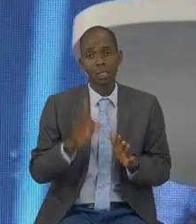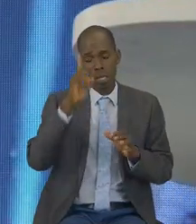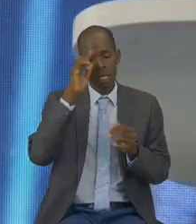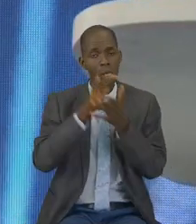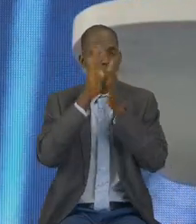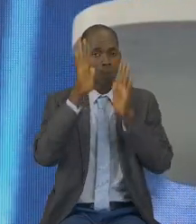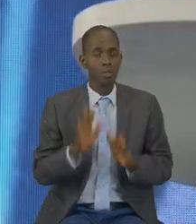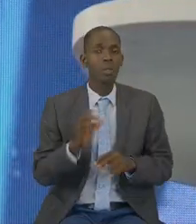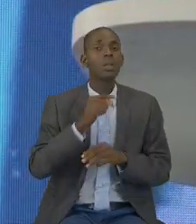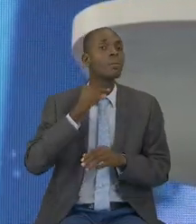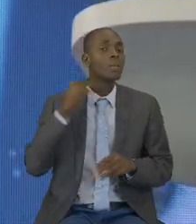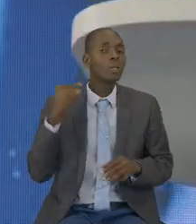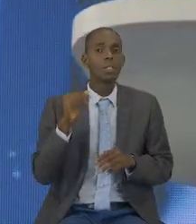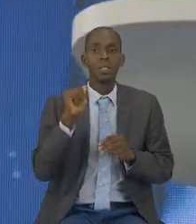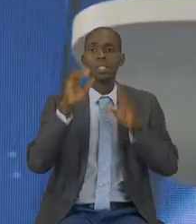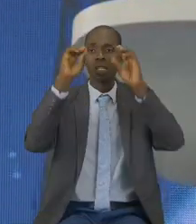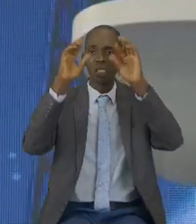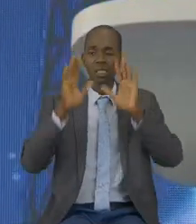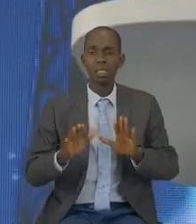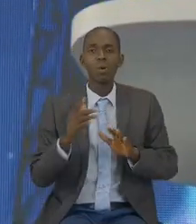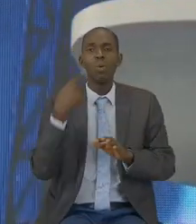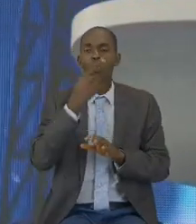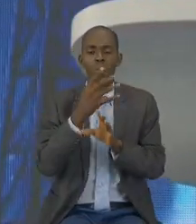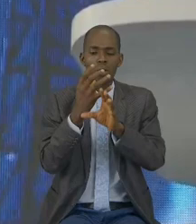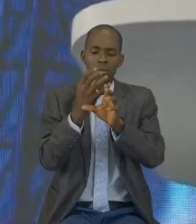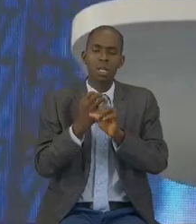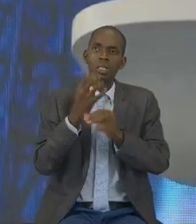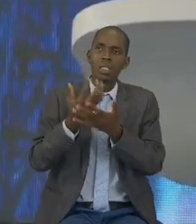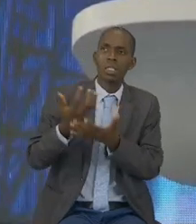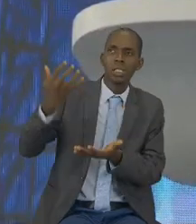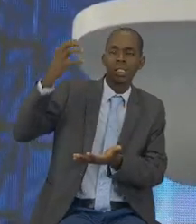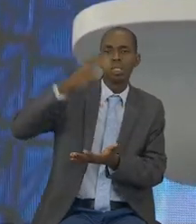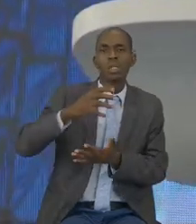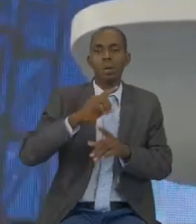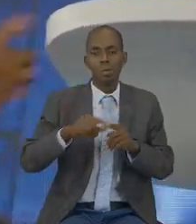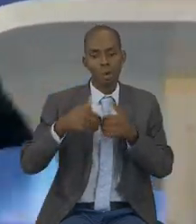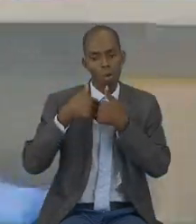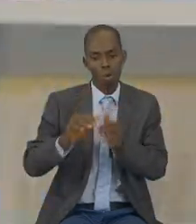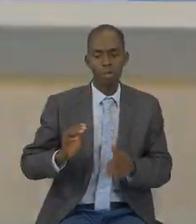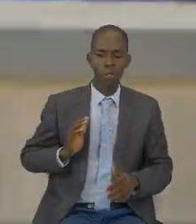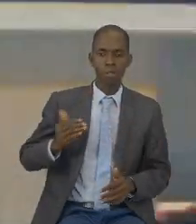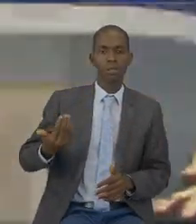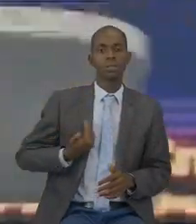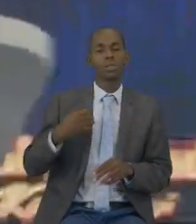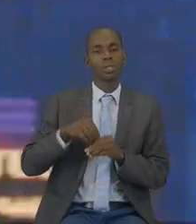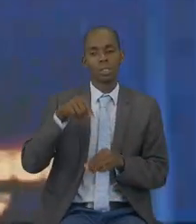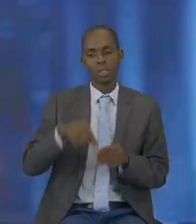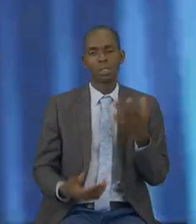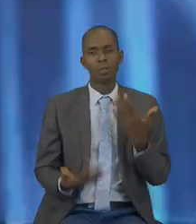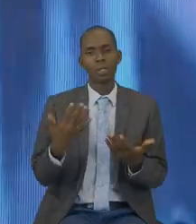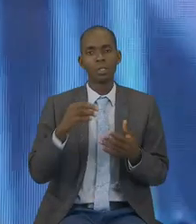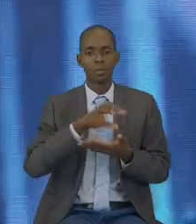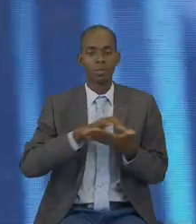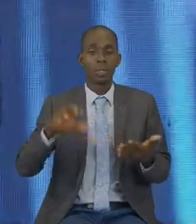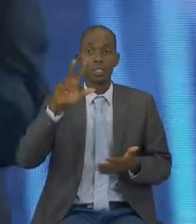minister if he shall gain the whole world and lose his own soul? Then in verse 37,